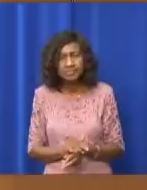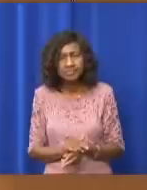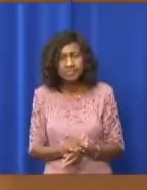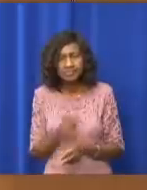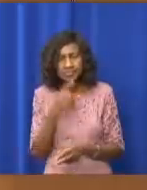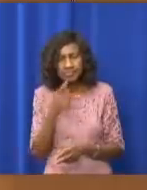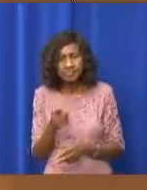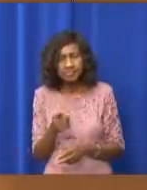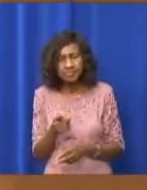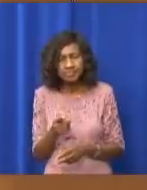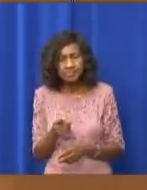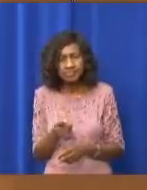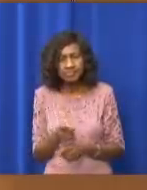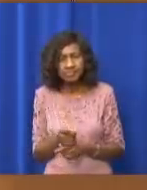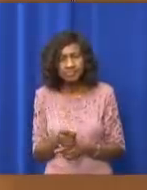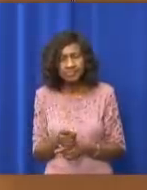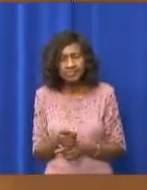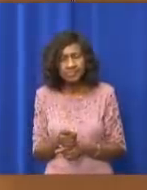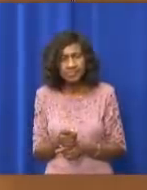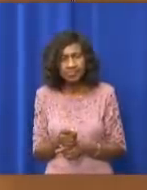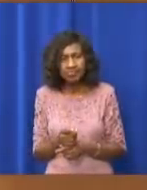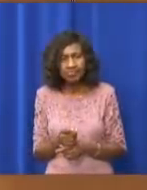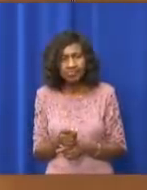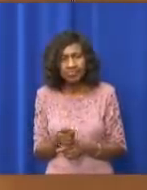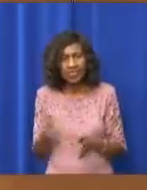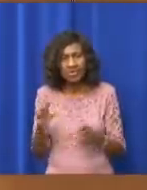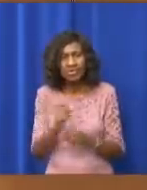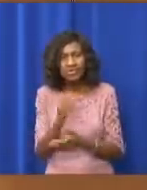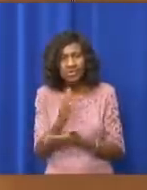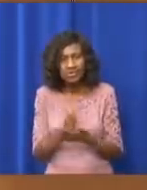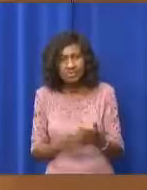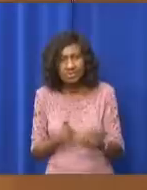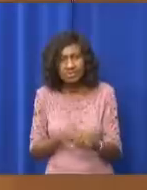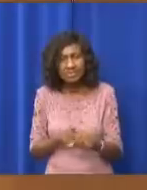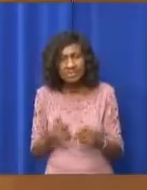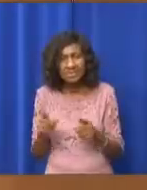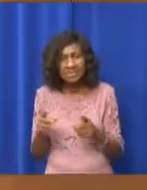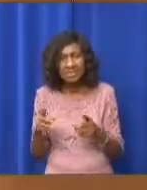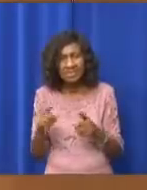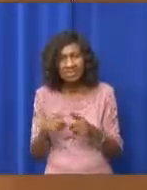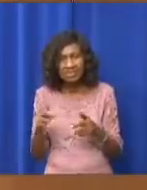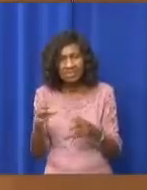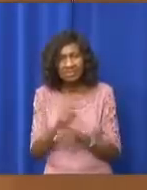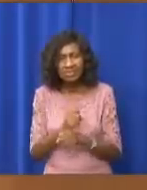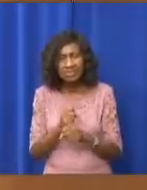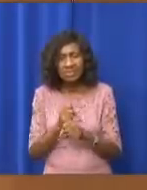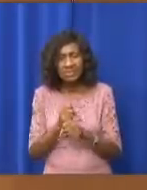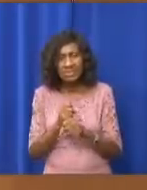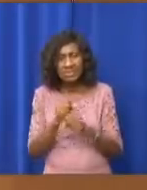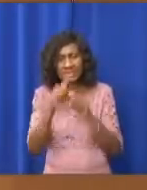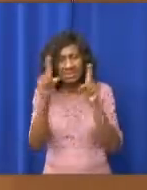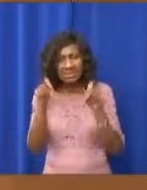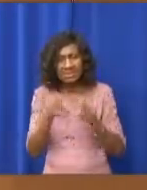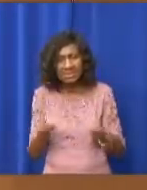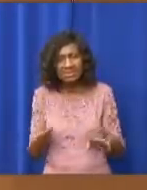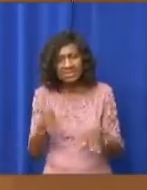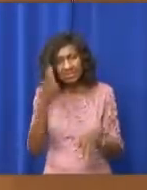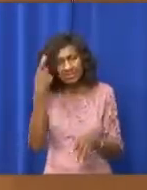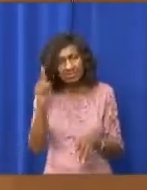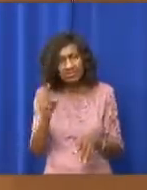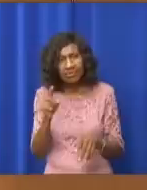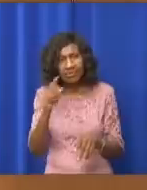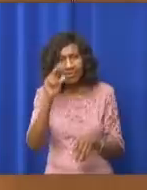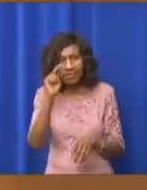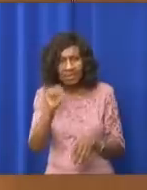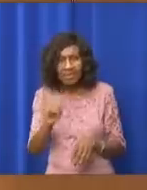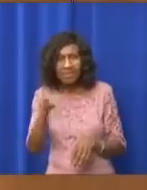took a while for us to get the testing done on our crews. And of course, it's not just the NRA crews that needed to be tested, but also the